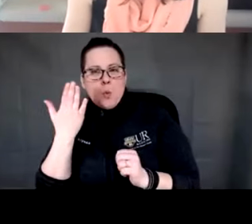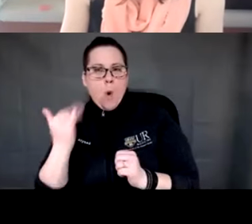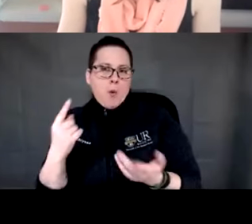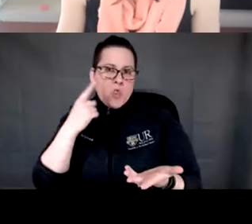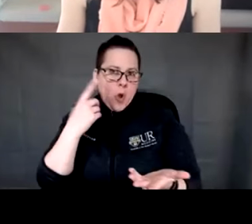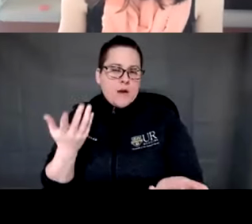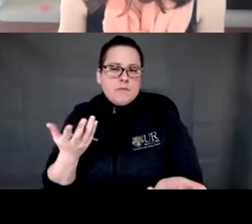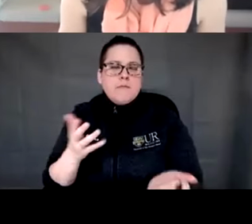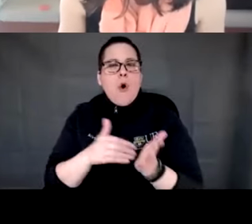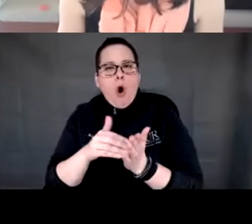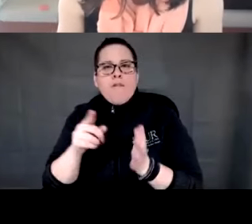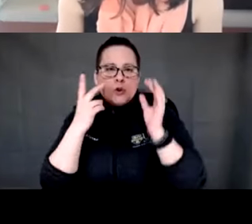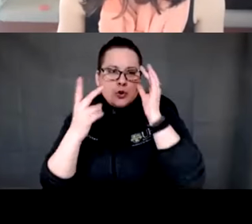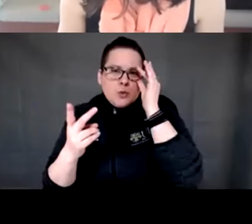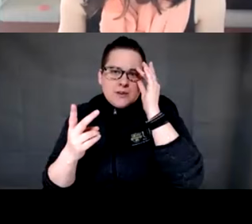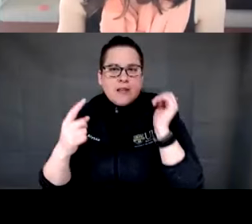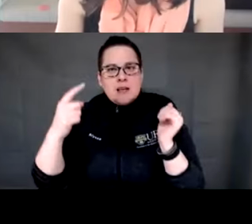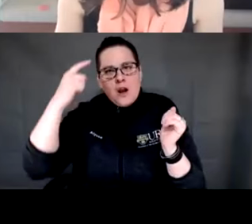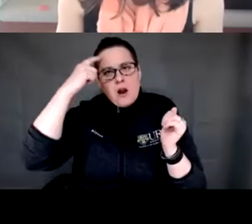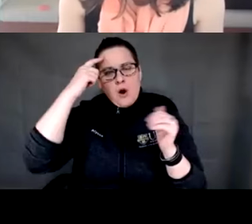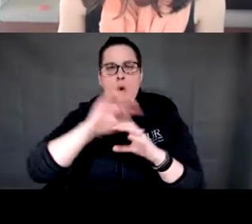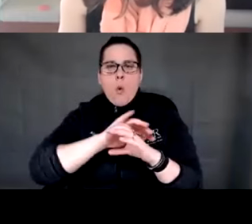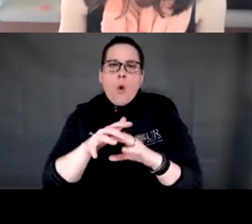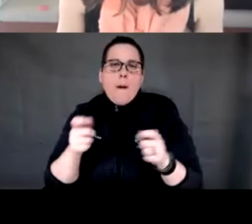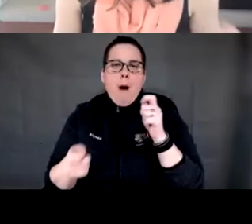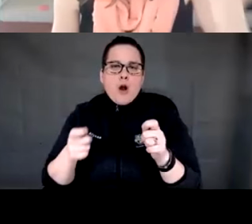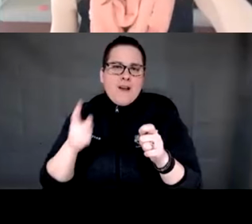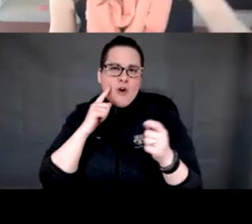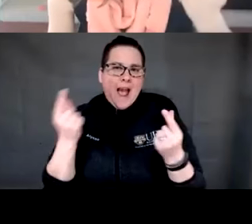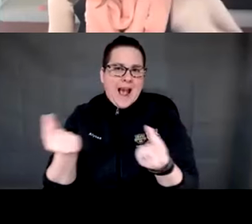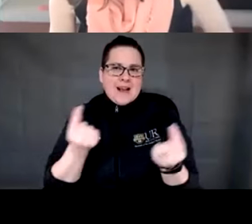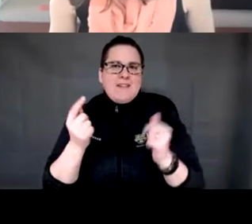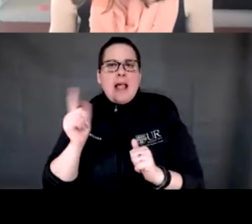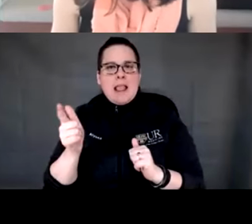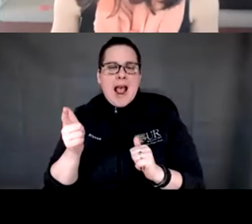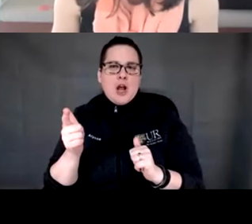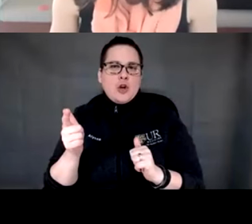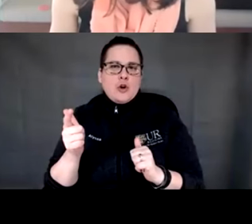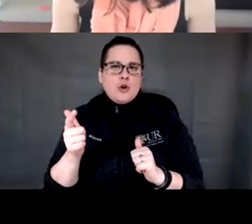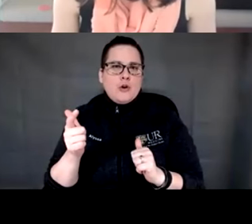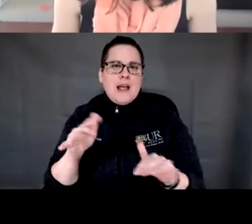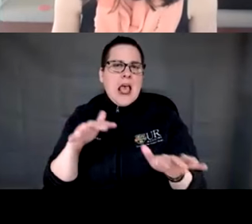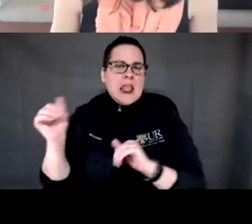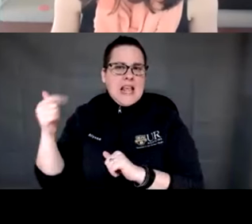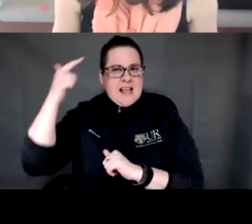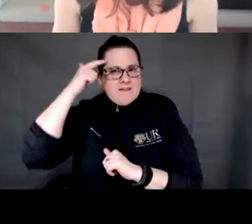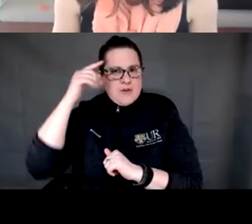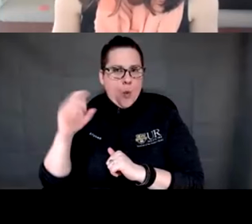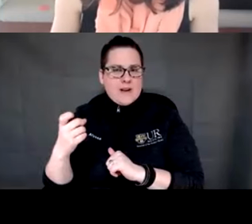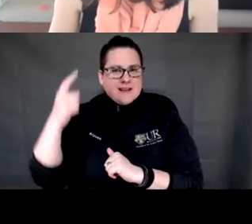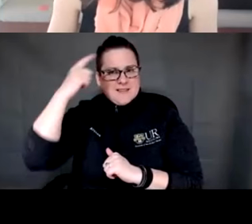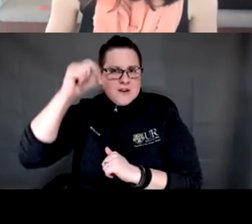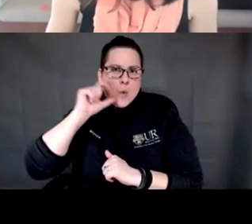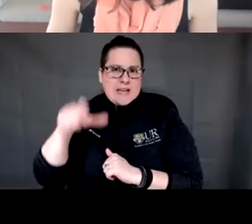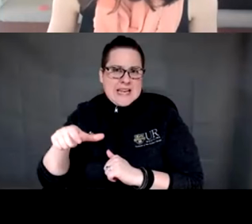right? It's often the case that you see cortical modulation of particular activity that later leaves the cortex as animals become experts. So to